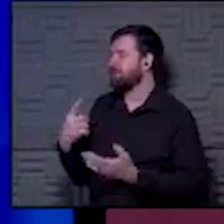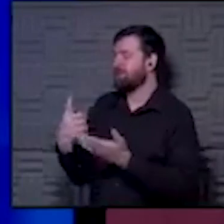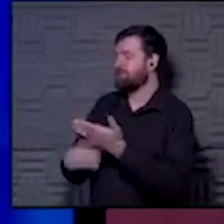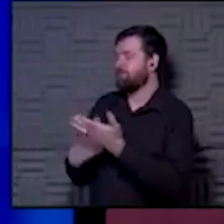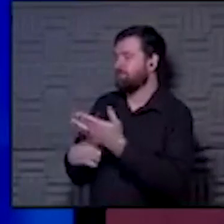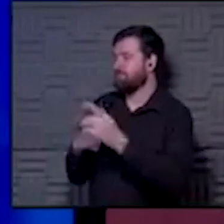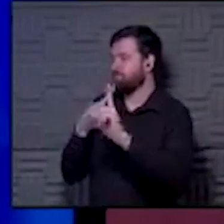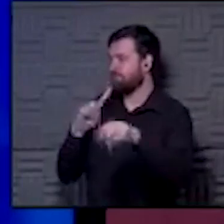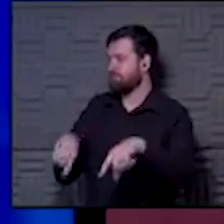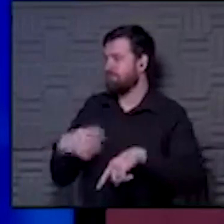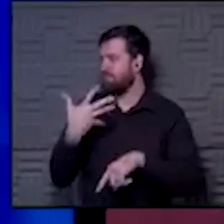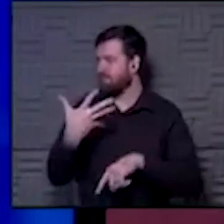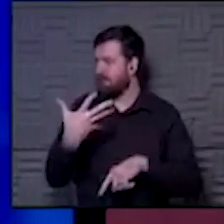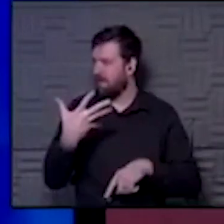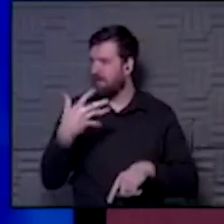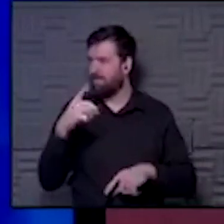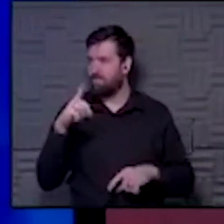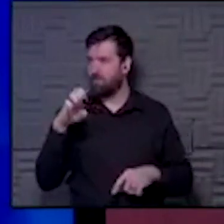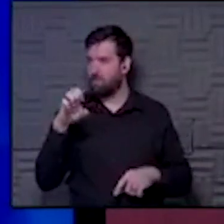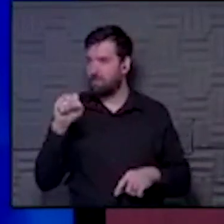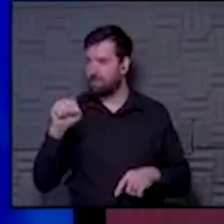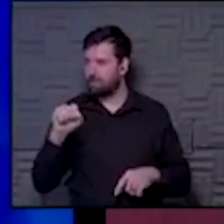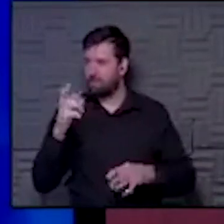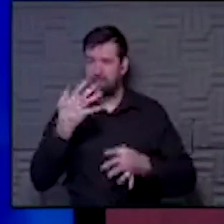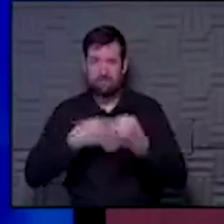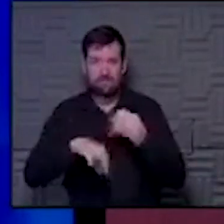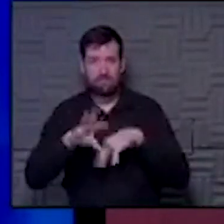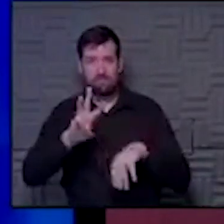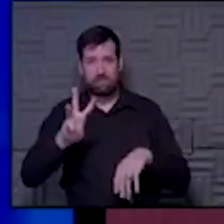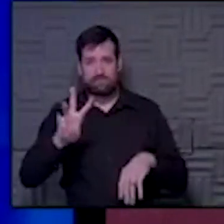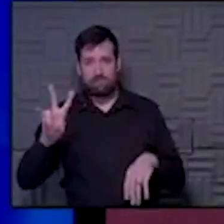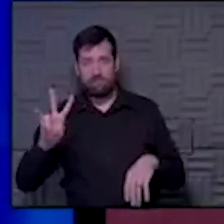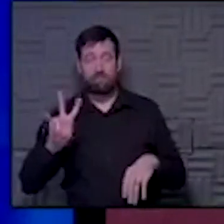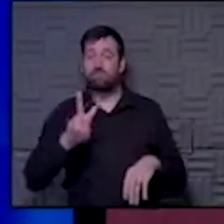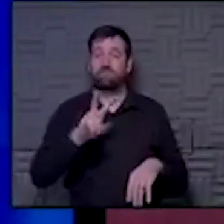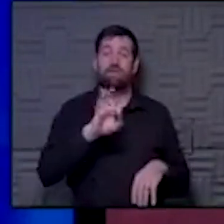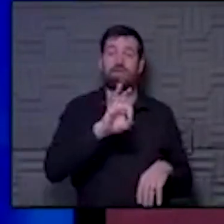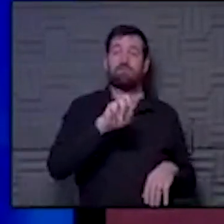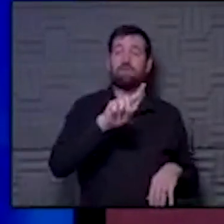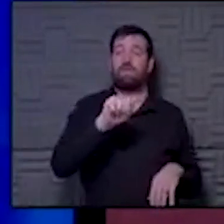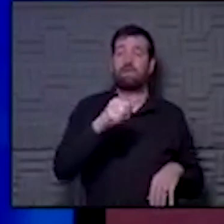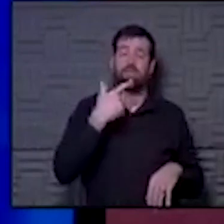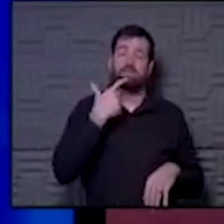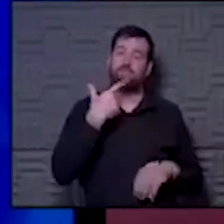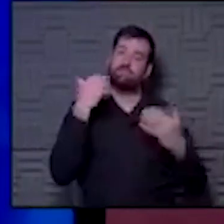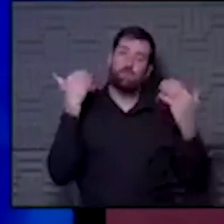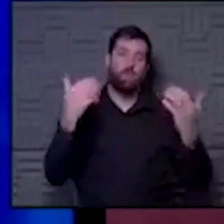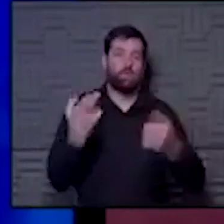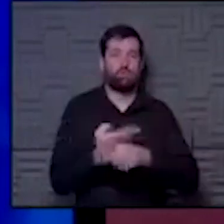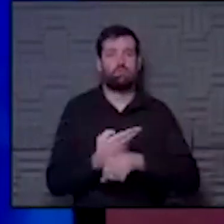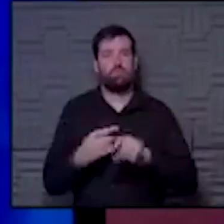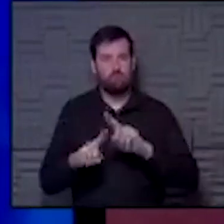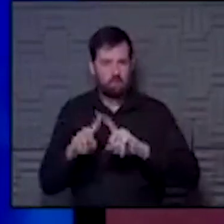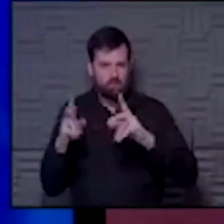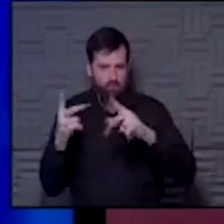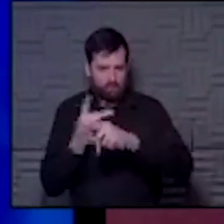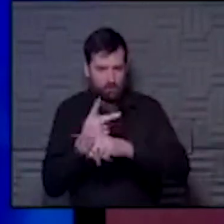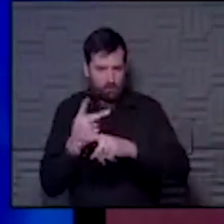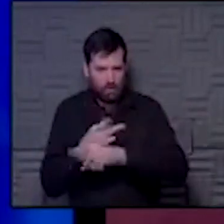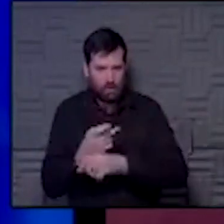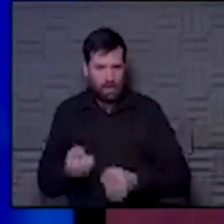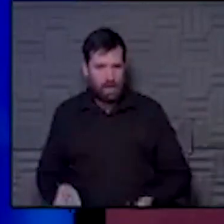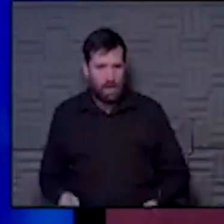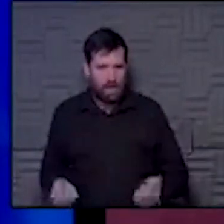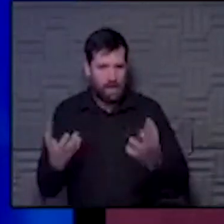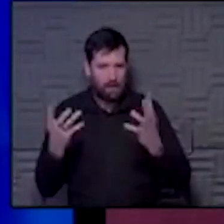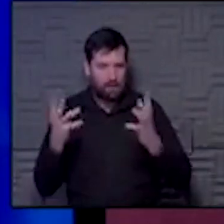5 doses, you may have 6 or 7. And I think that's great. And the FDA said, go ahead and use those doses. We do have to figure out how we give people that next dose